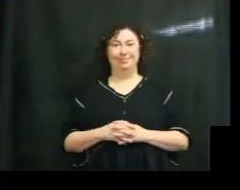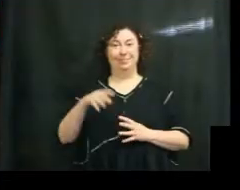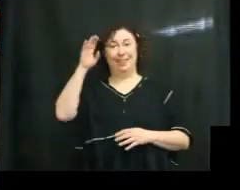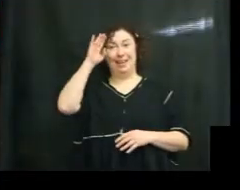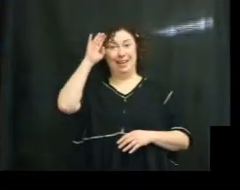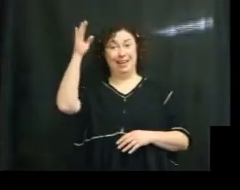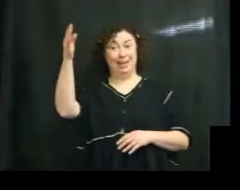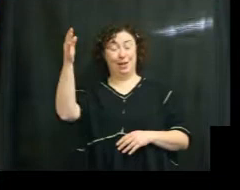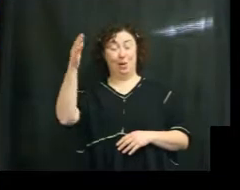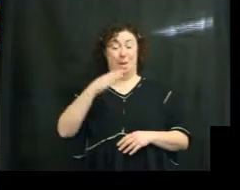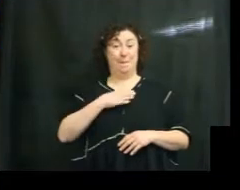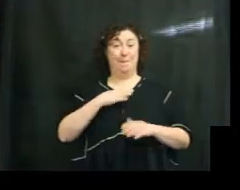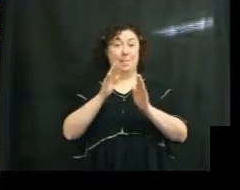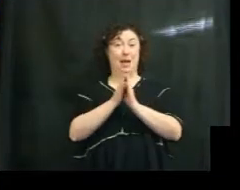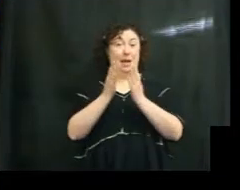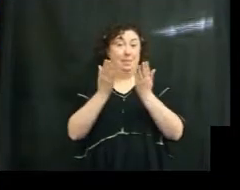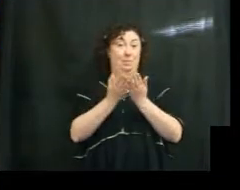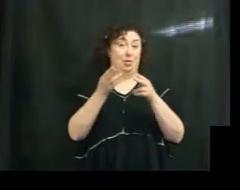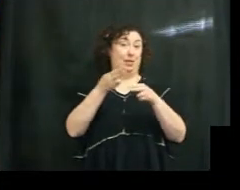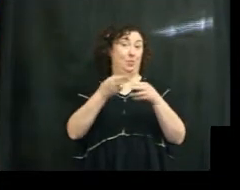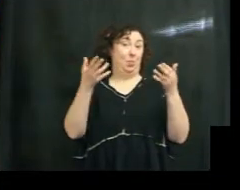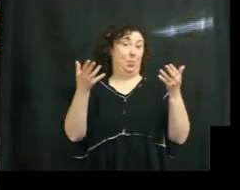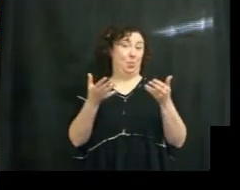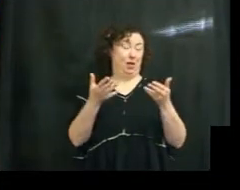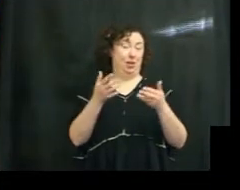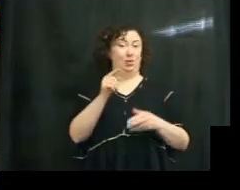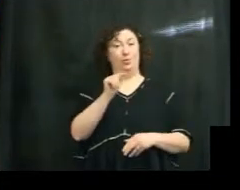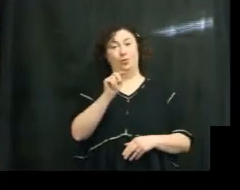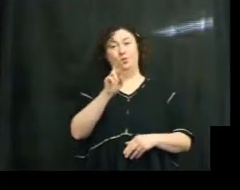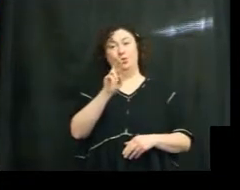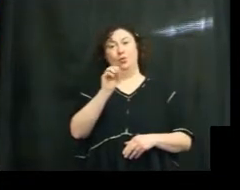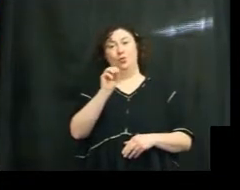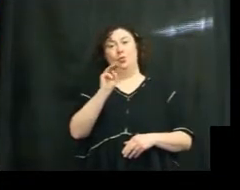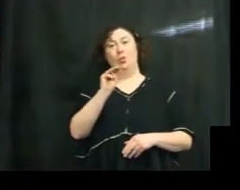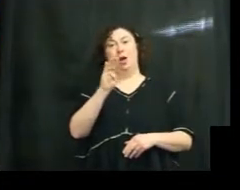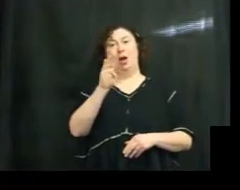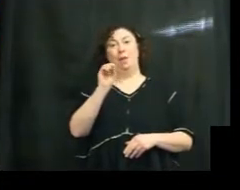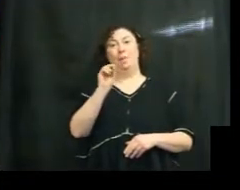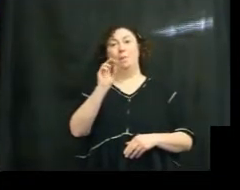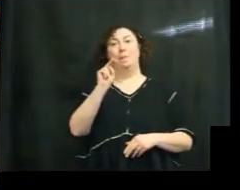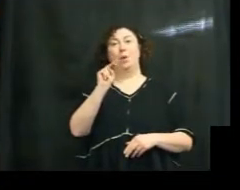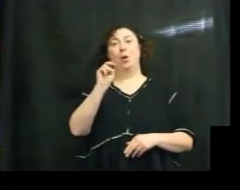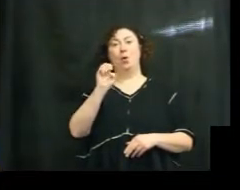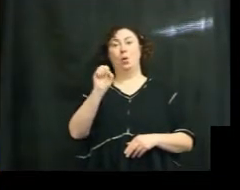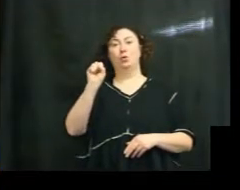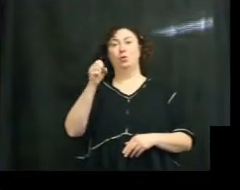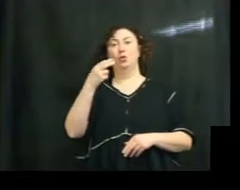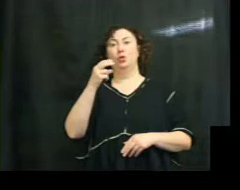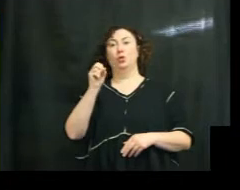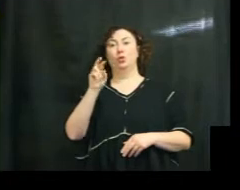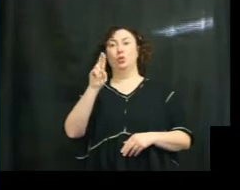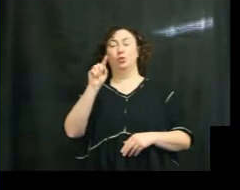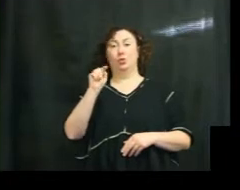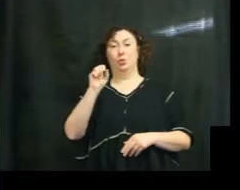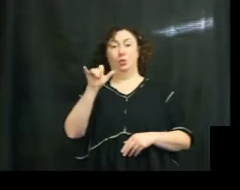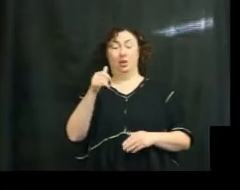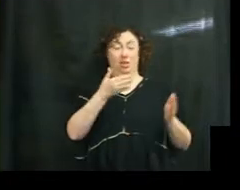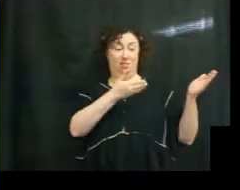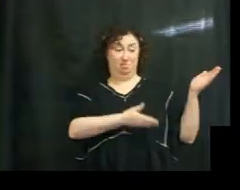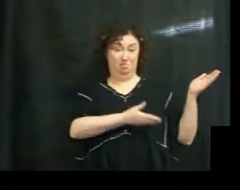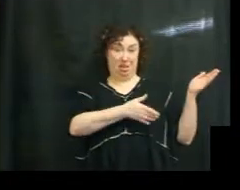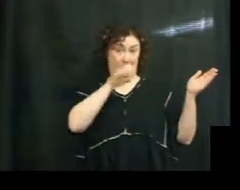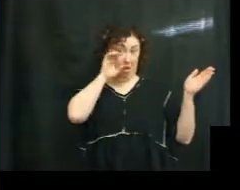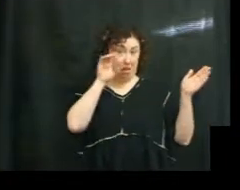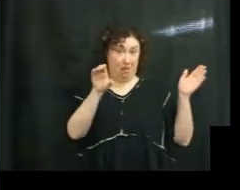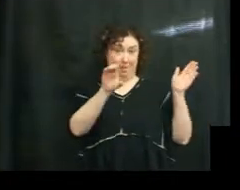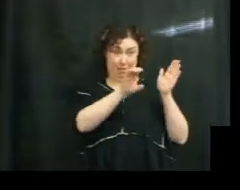Hello, my book is Trombone Shorty, and this is a picture of Trombone Shorty,